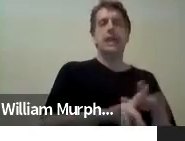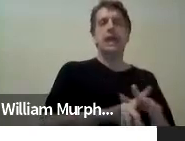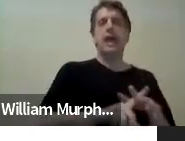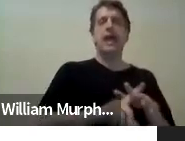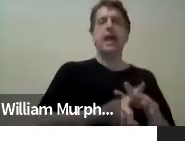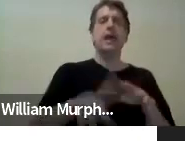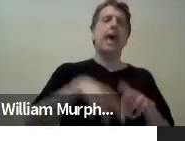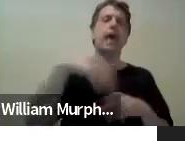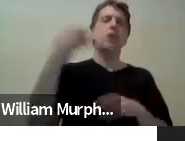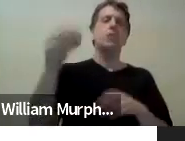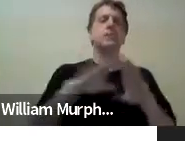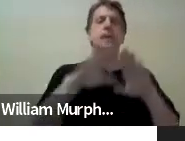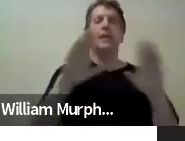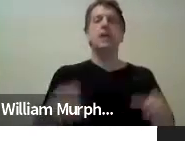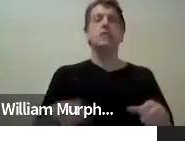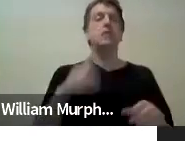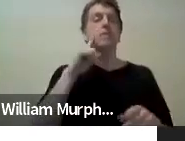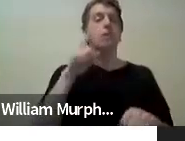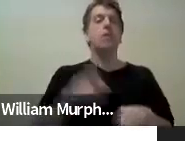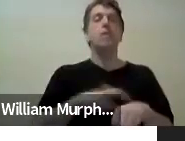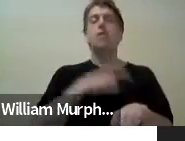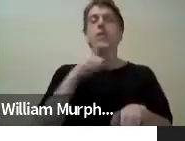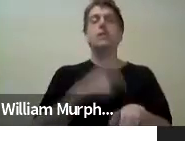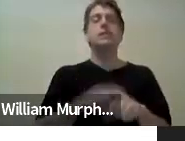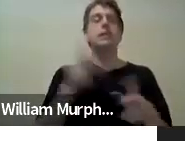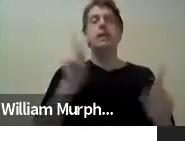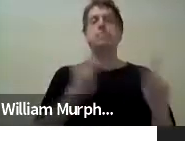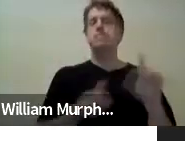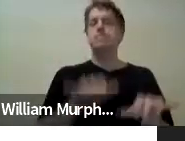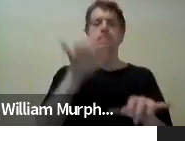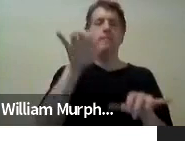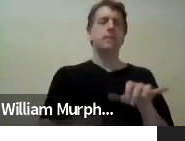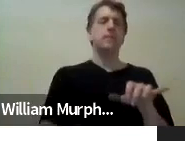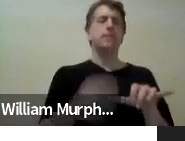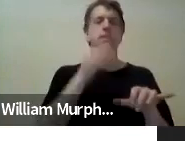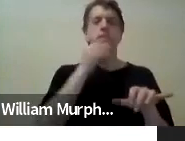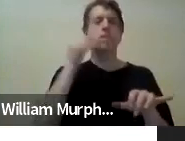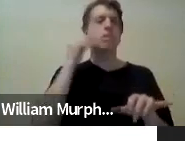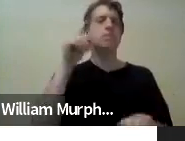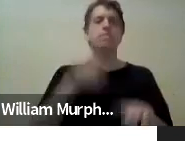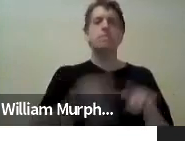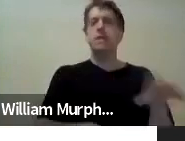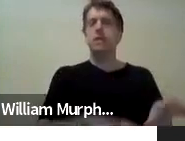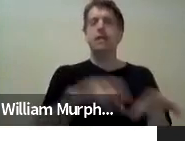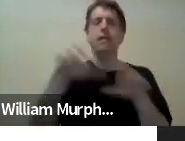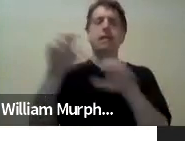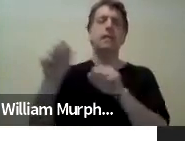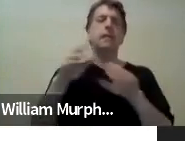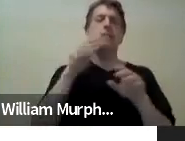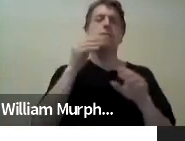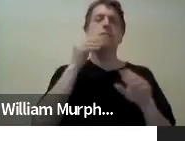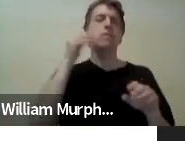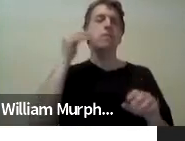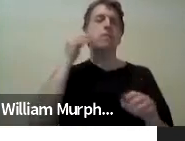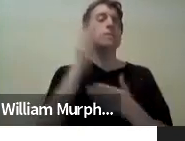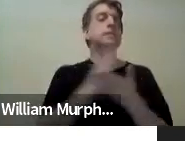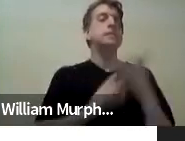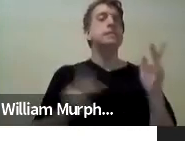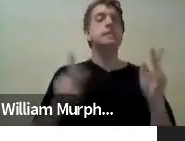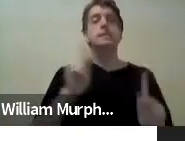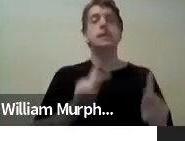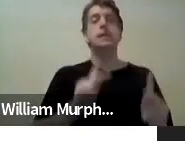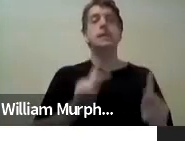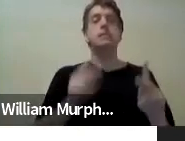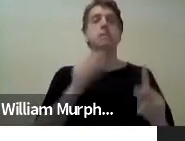a significant period of time now, people have been limited in their ability to actually leave their houses. They're some people who are home at